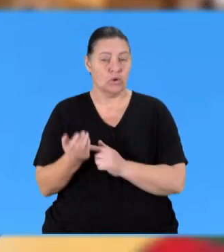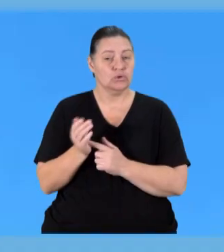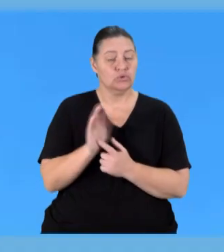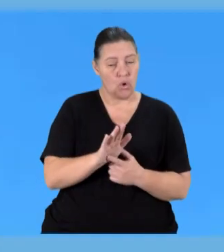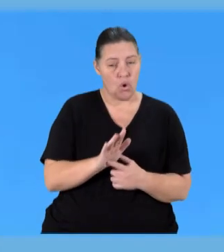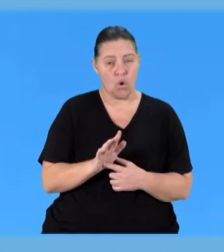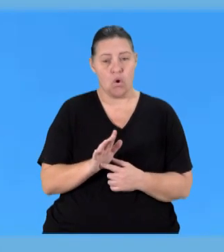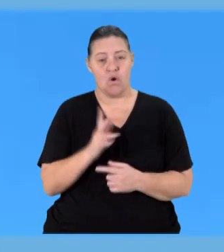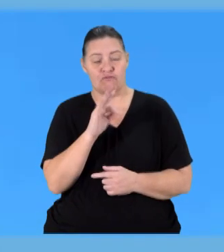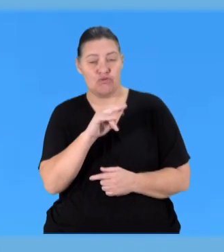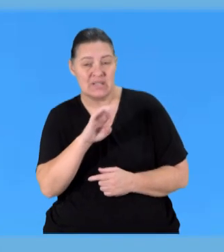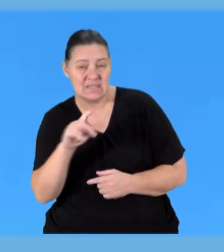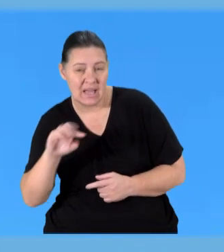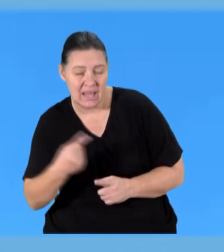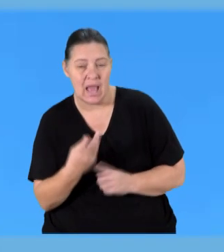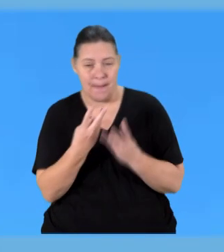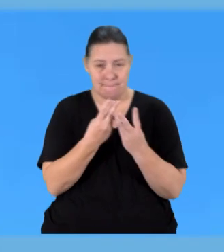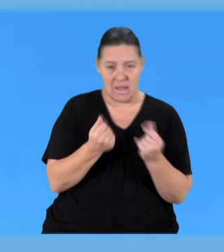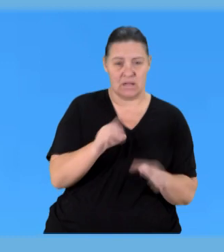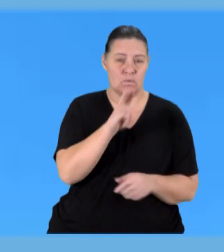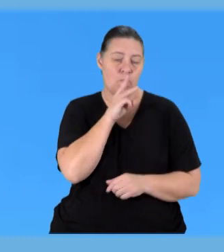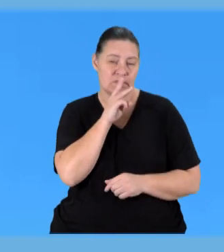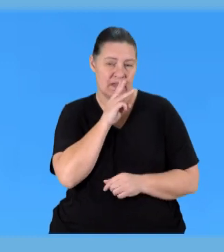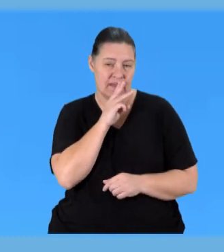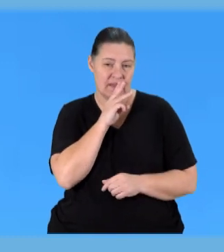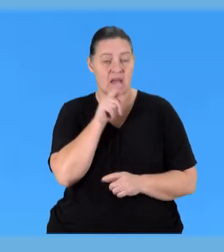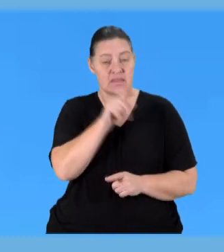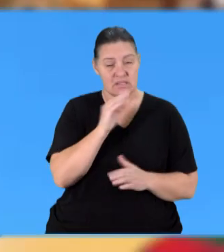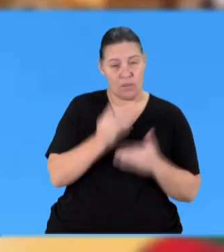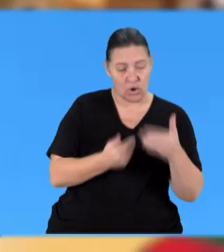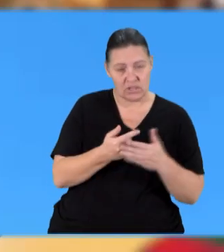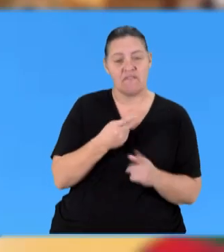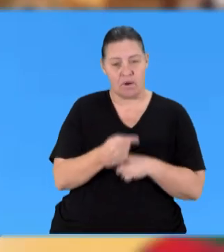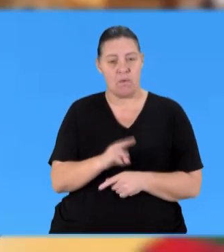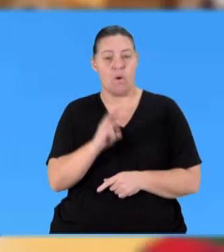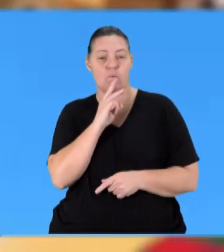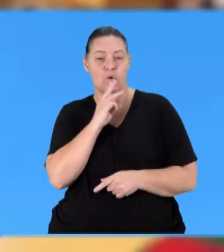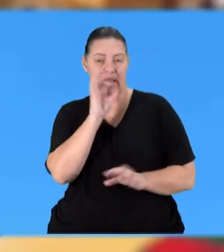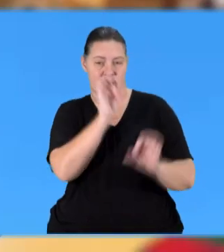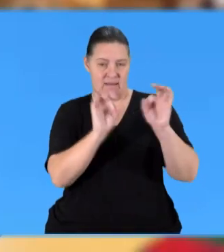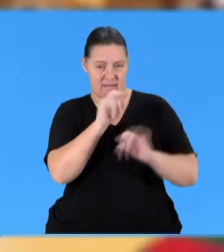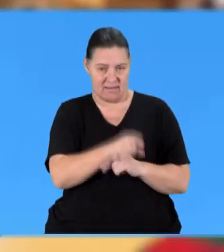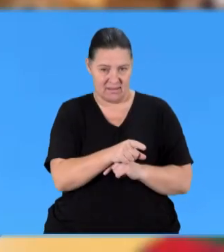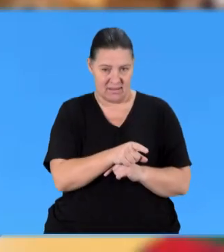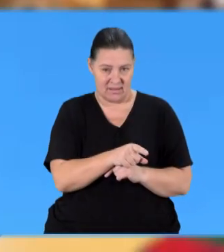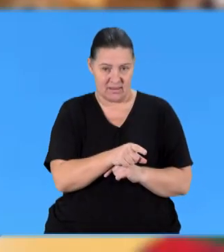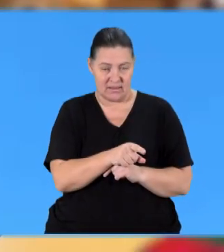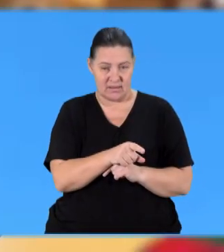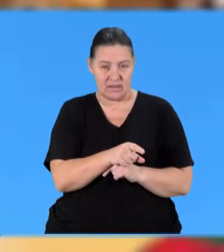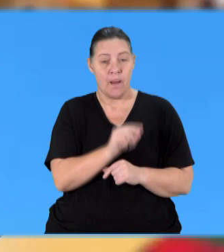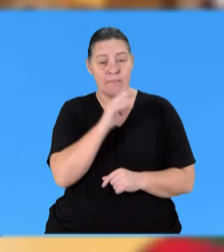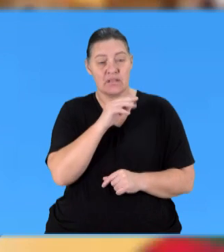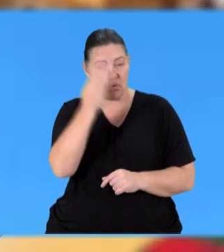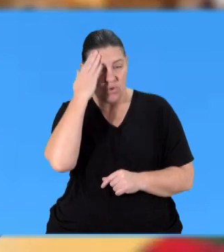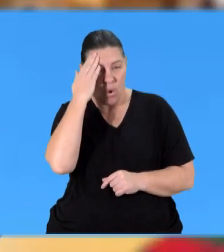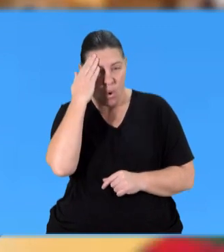freezing and the melting of water. So all of these processes are of a water molecule. We need to remember that